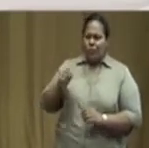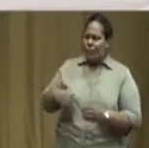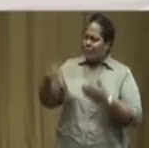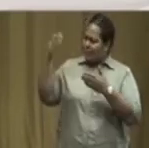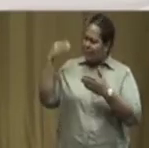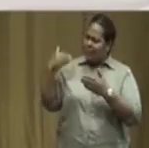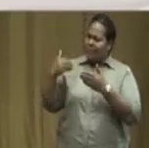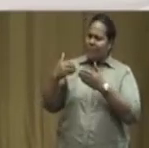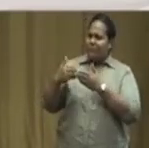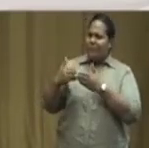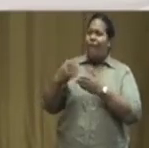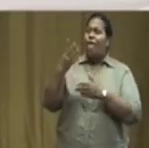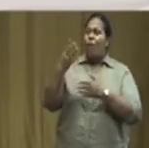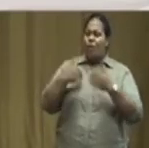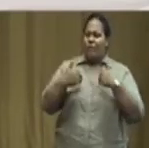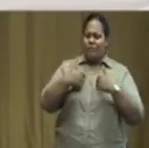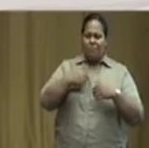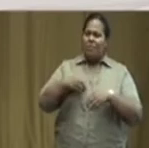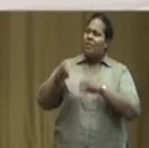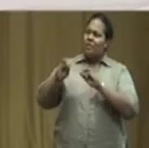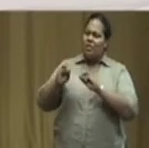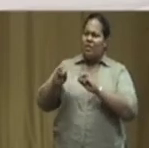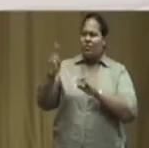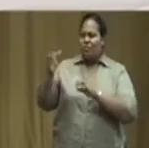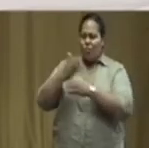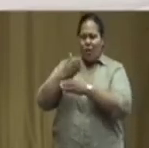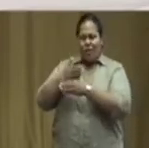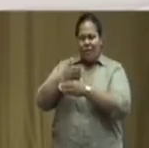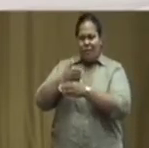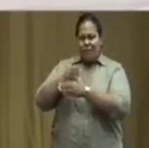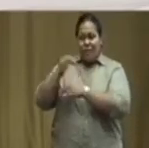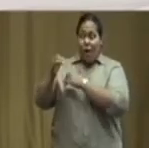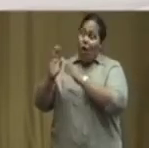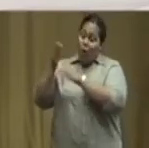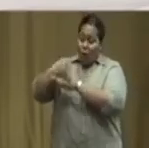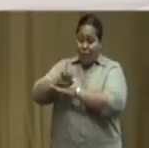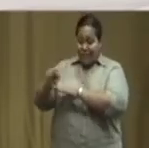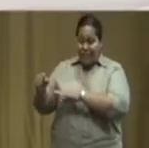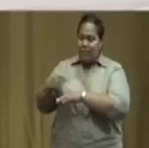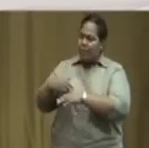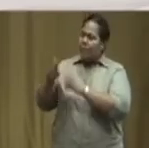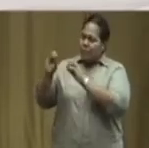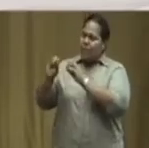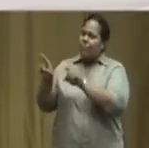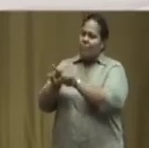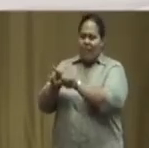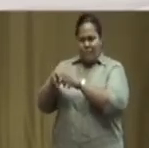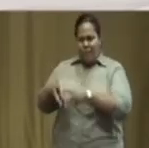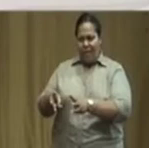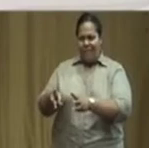4 universities I taught at in England, and it mostly worked so long as the class size remained